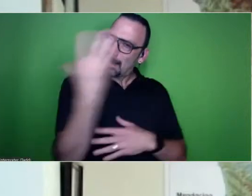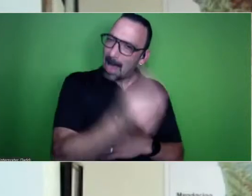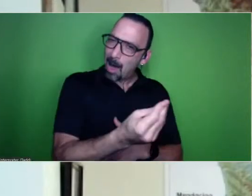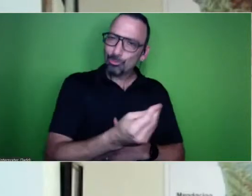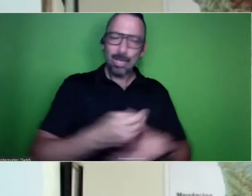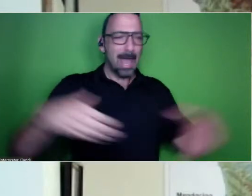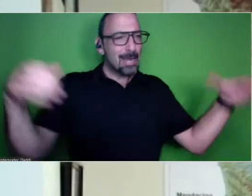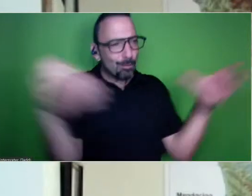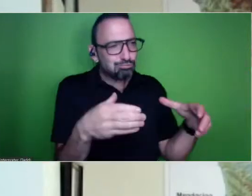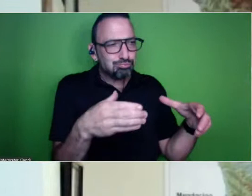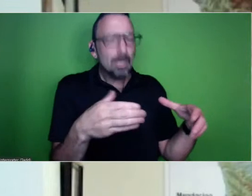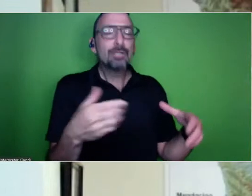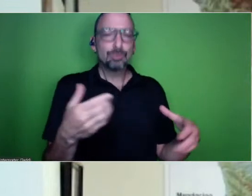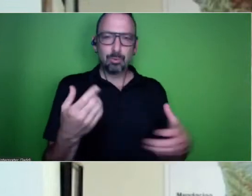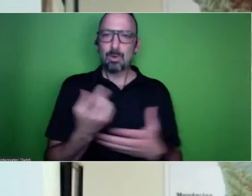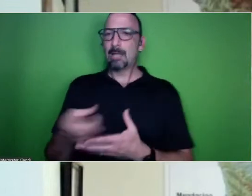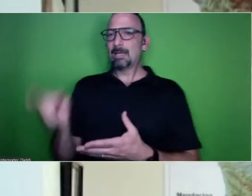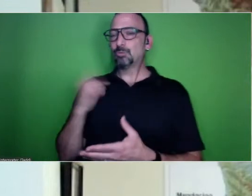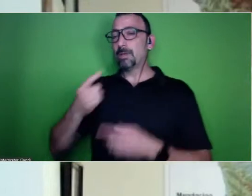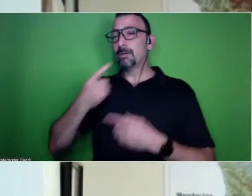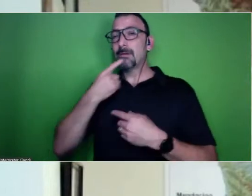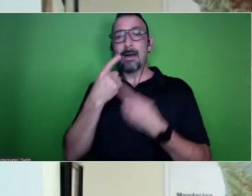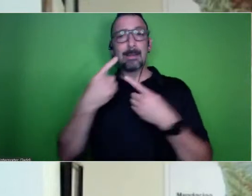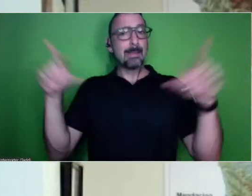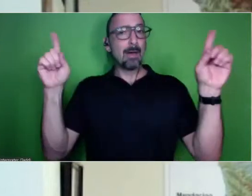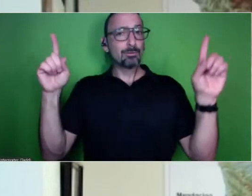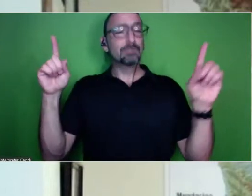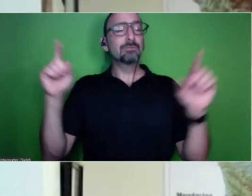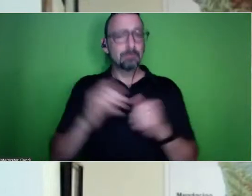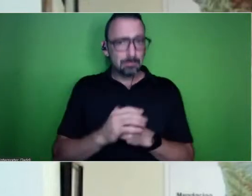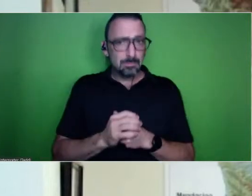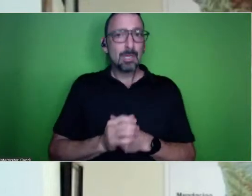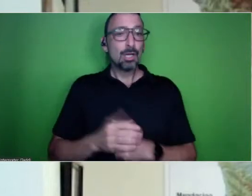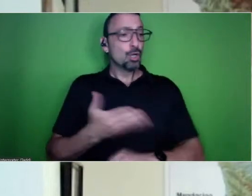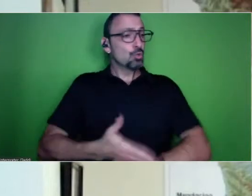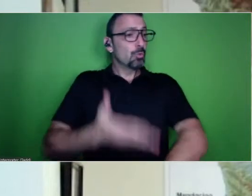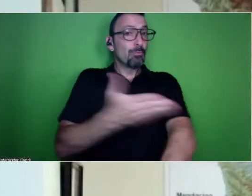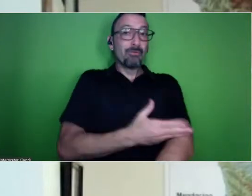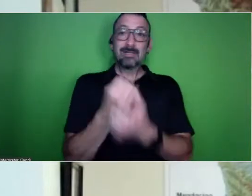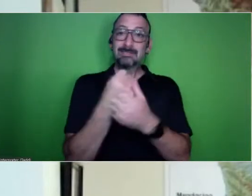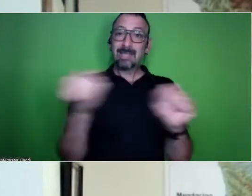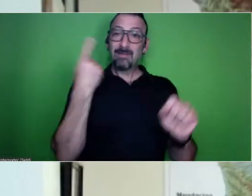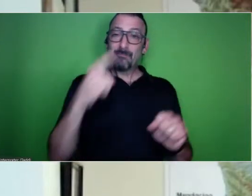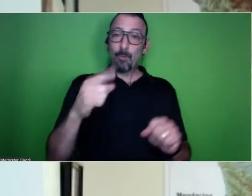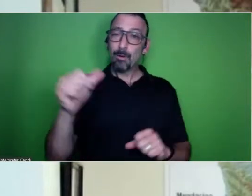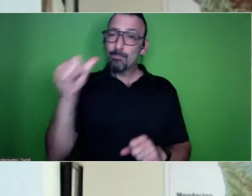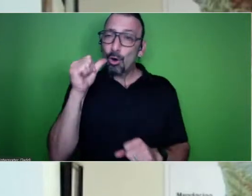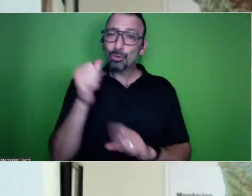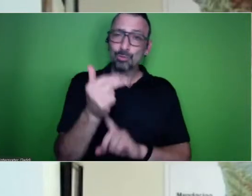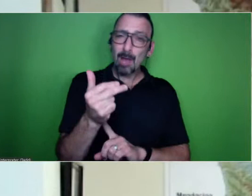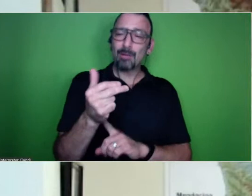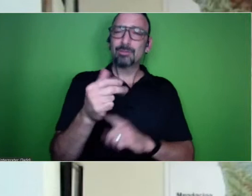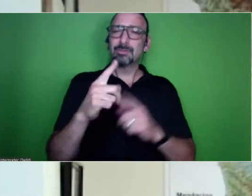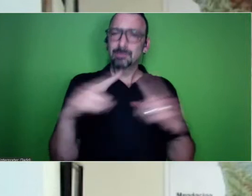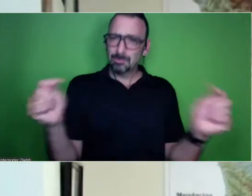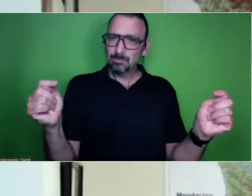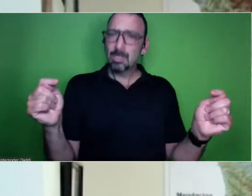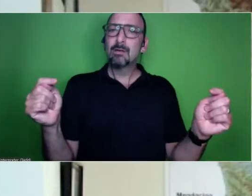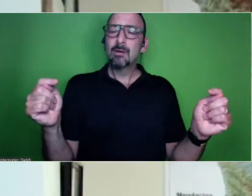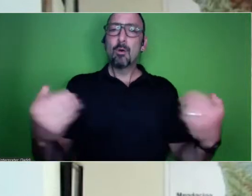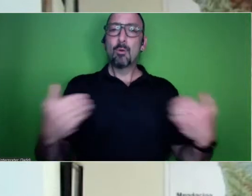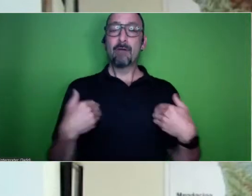I announced at last week's Board of Supervisors meeting to improve the safety of these establishments, a proposed